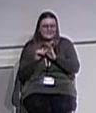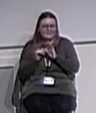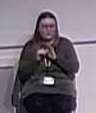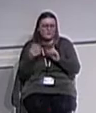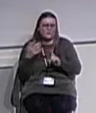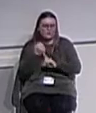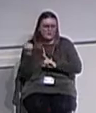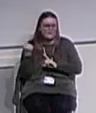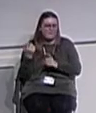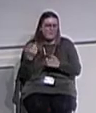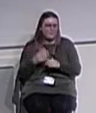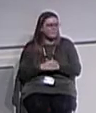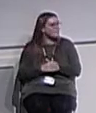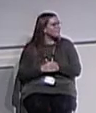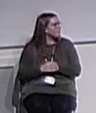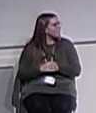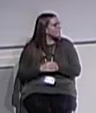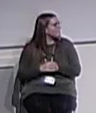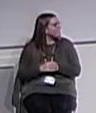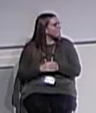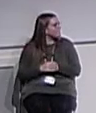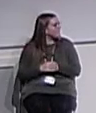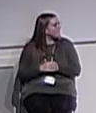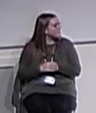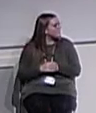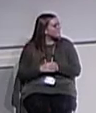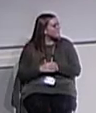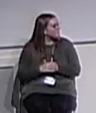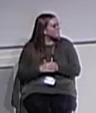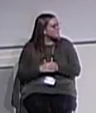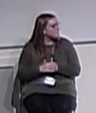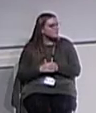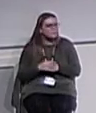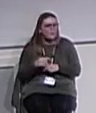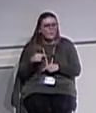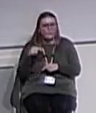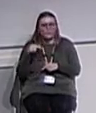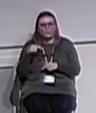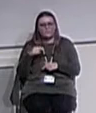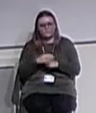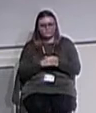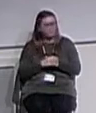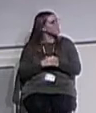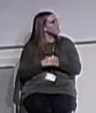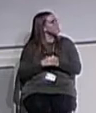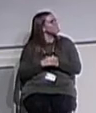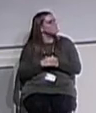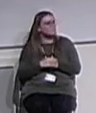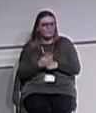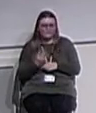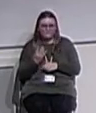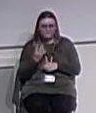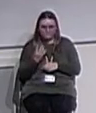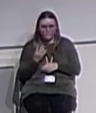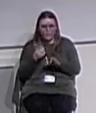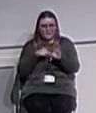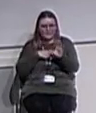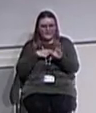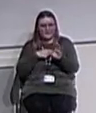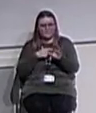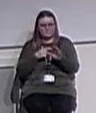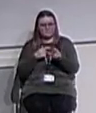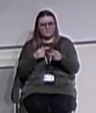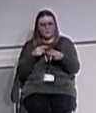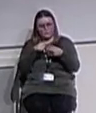capability. And this means in this degree, you do the first 2 years the same as everybody else. Your optional units would then be in that